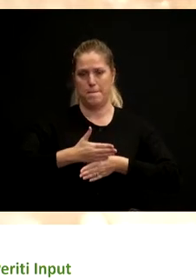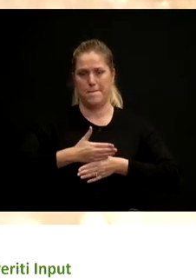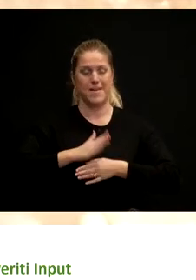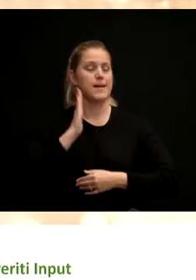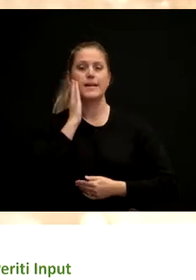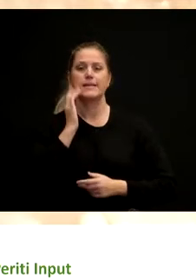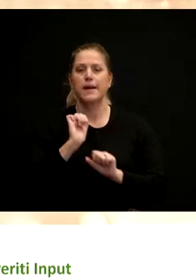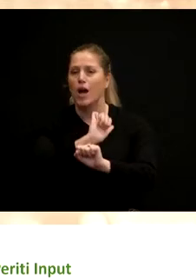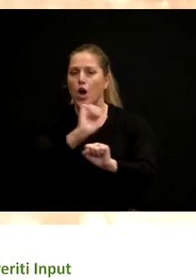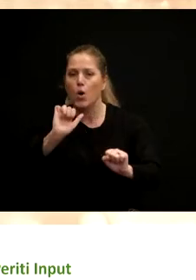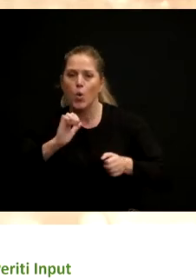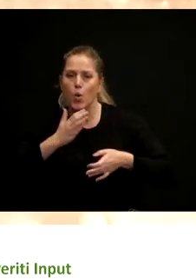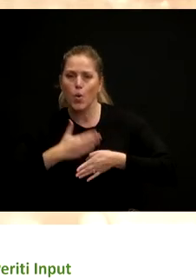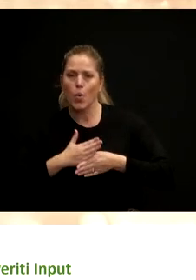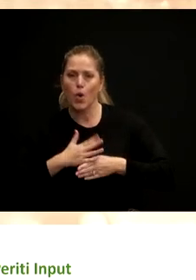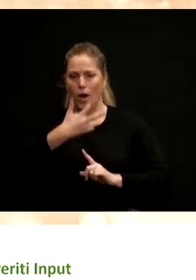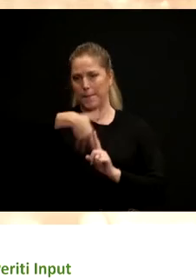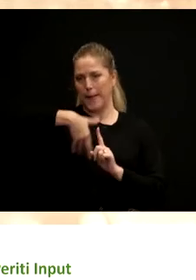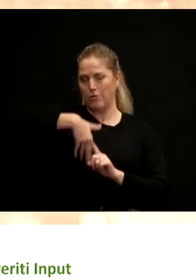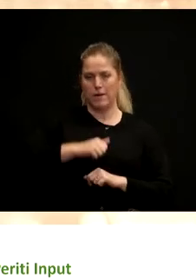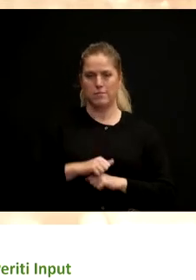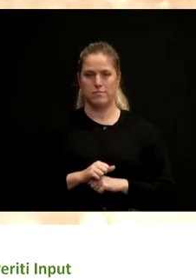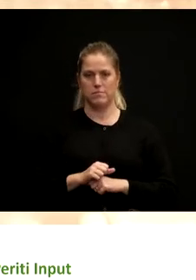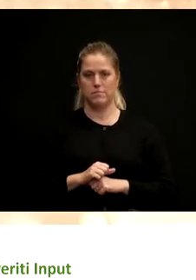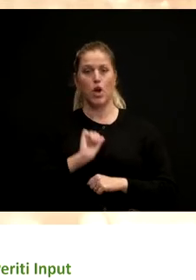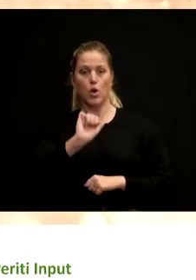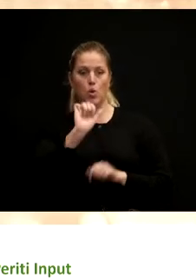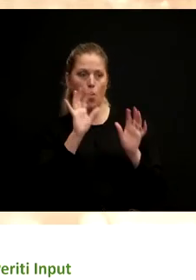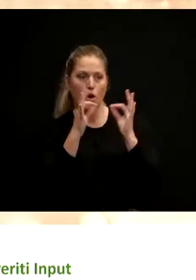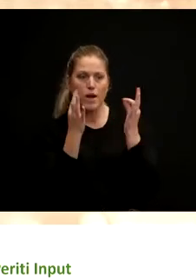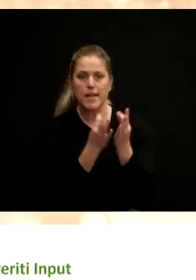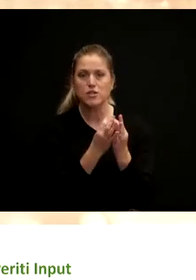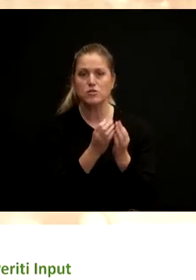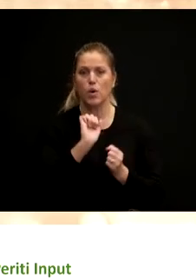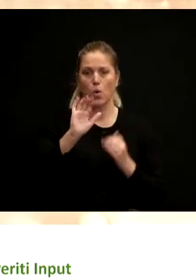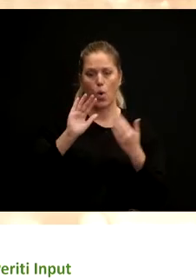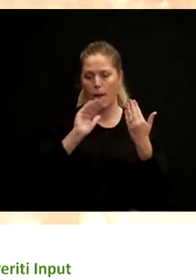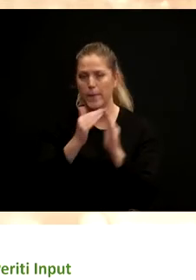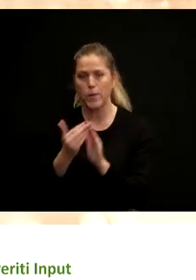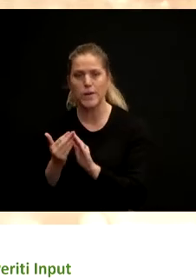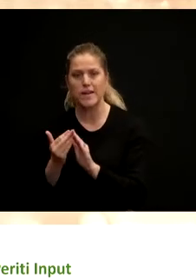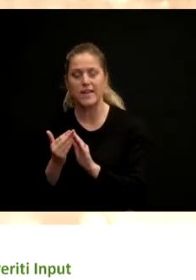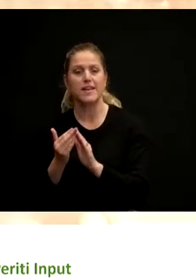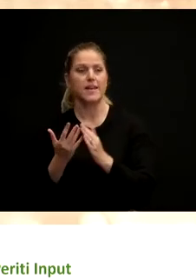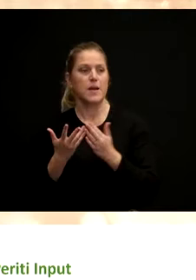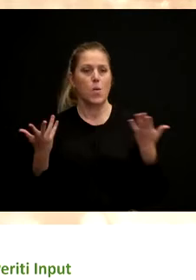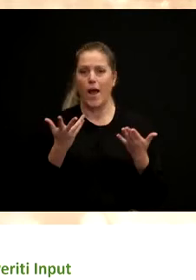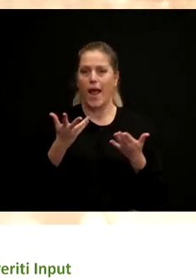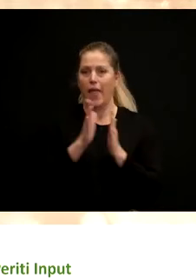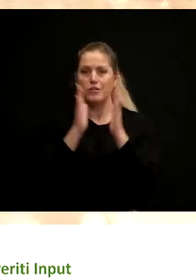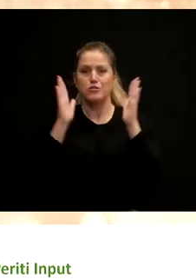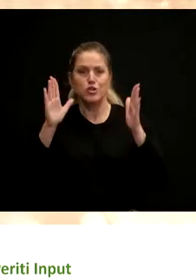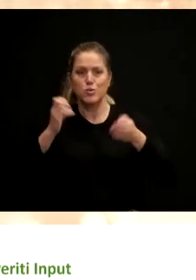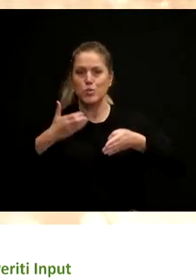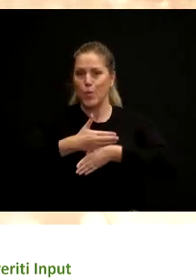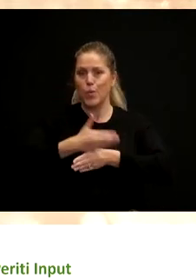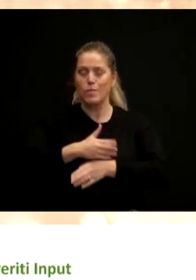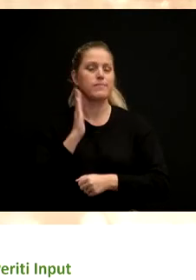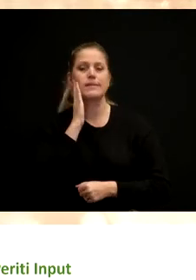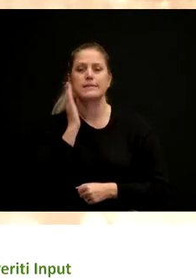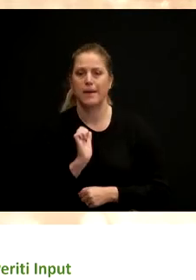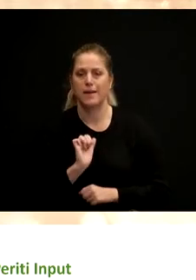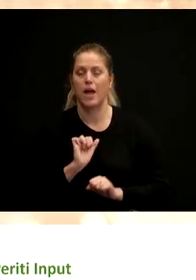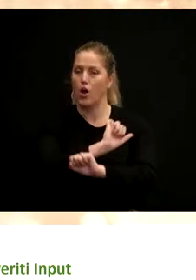Each agency, organization, and ministry of the local church is a means of sharing in the work of